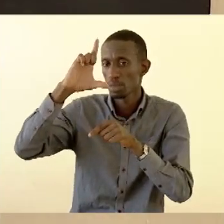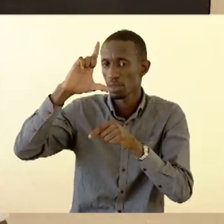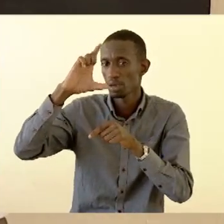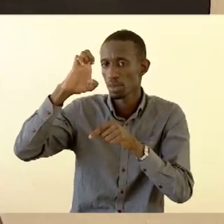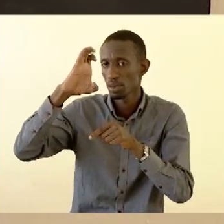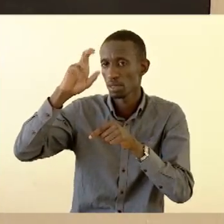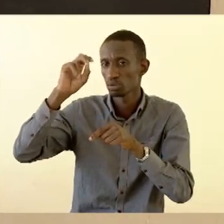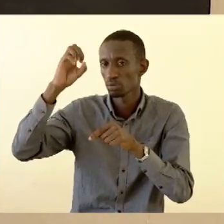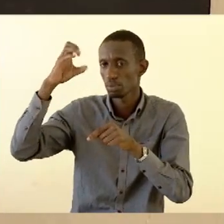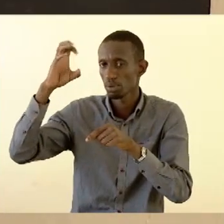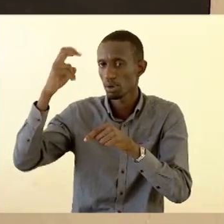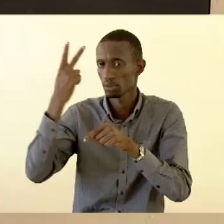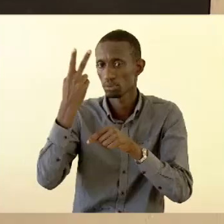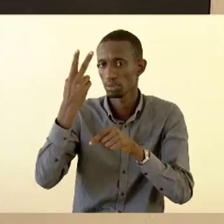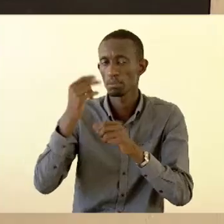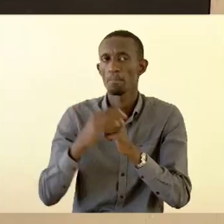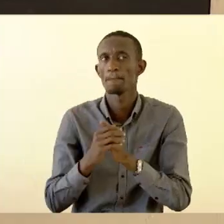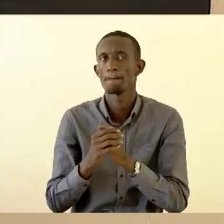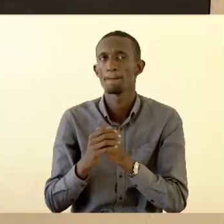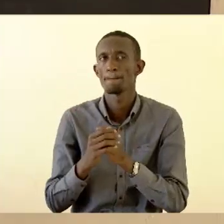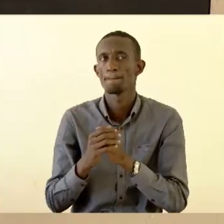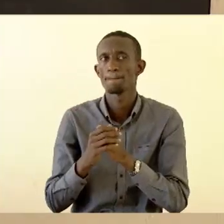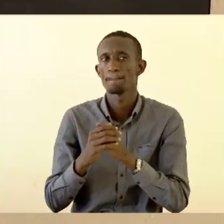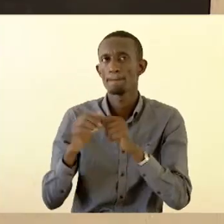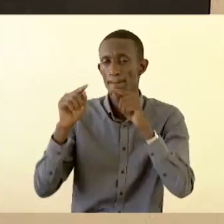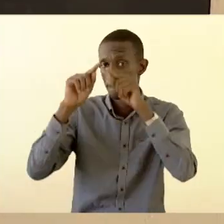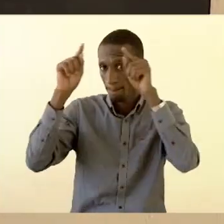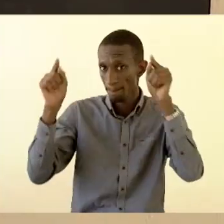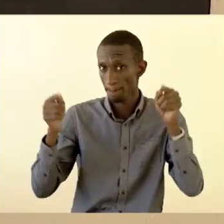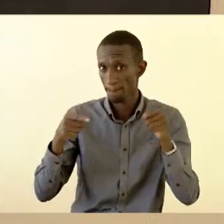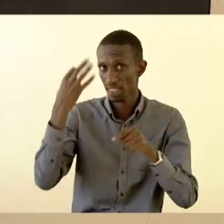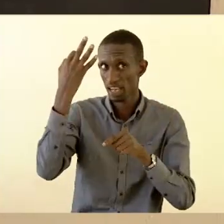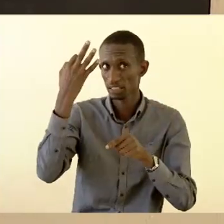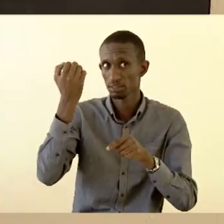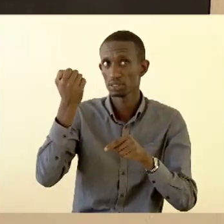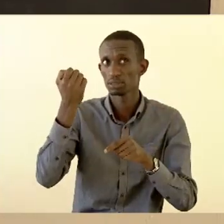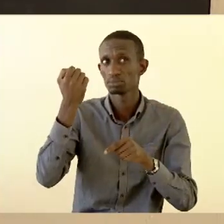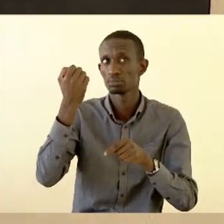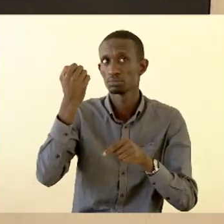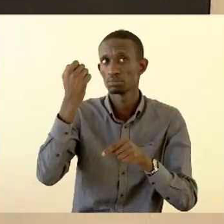remaining, and the 7 will go in the second energy level.